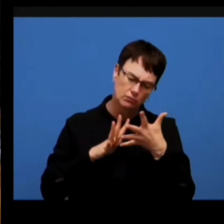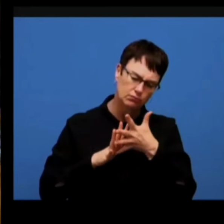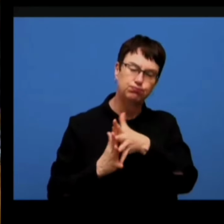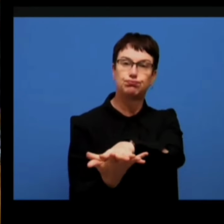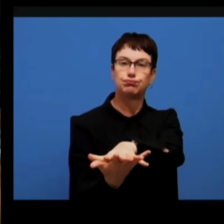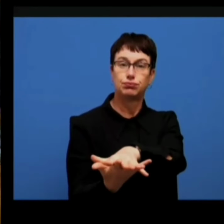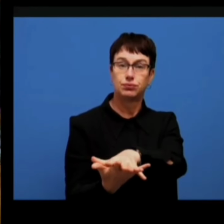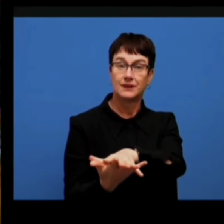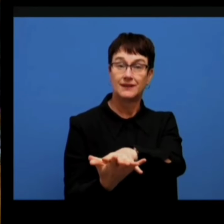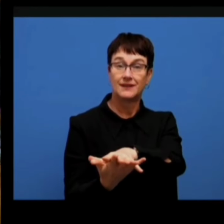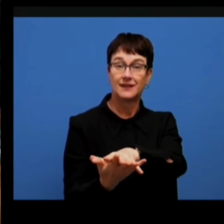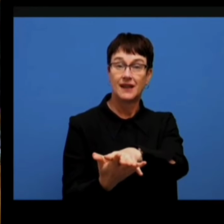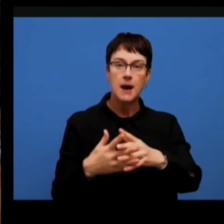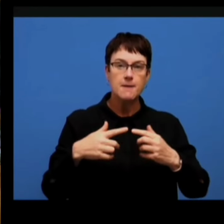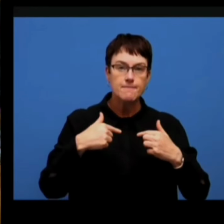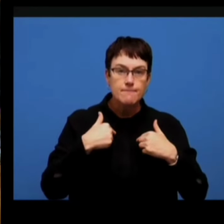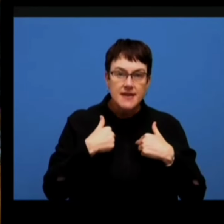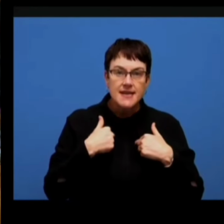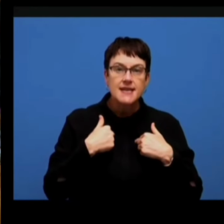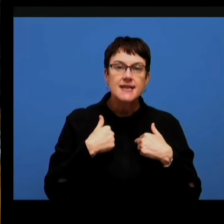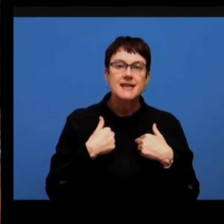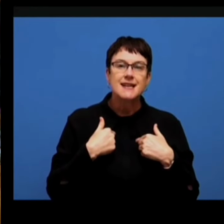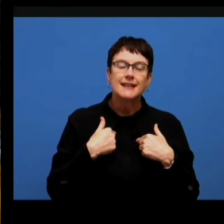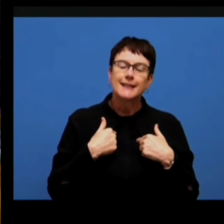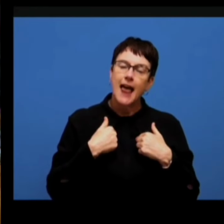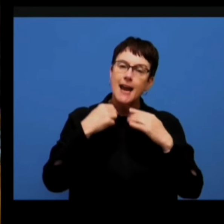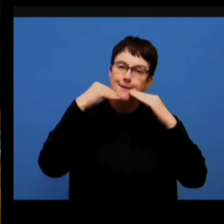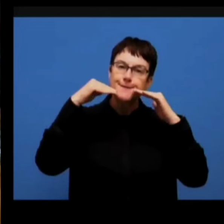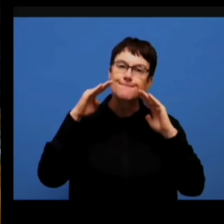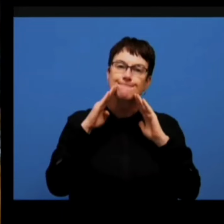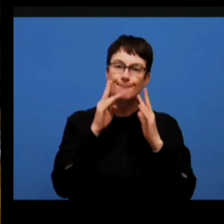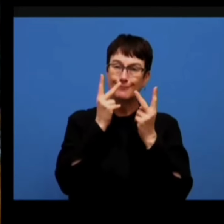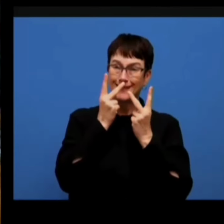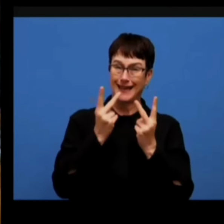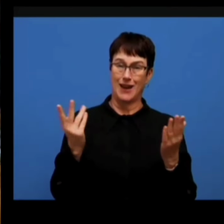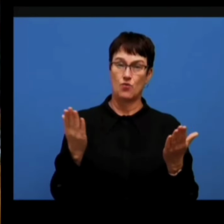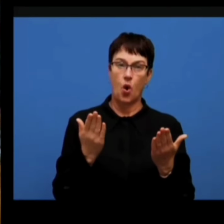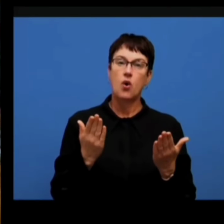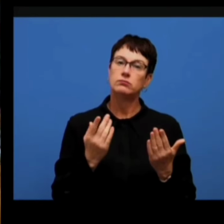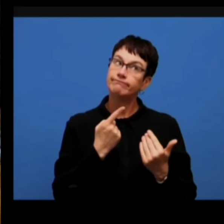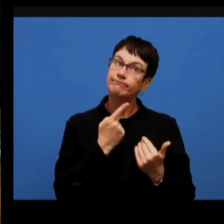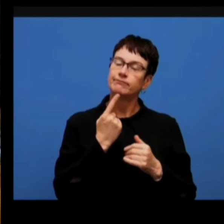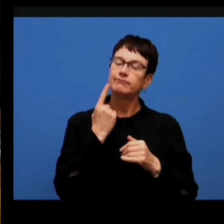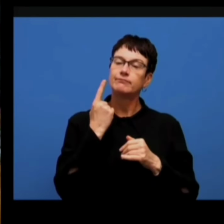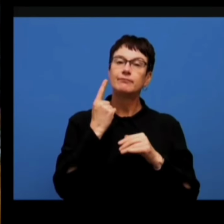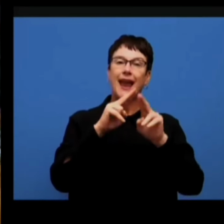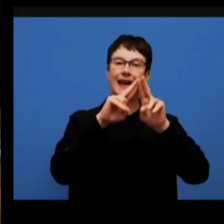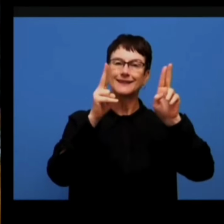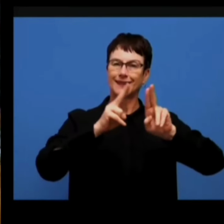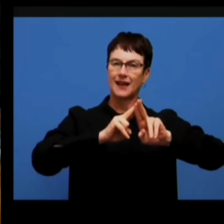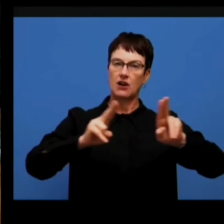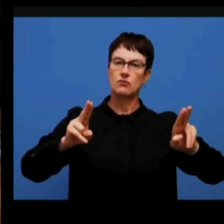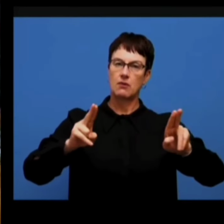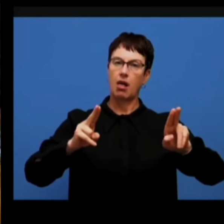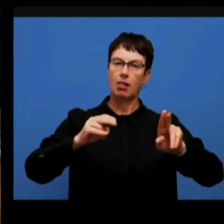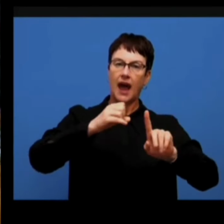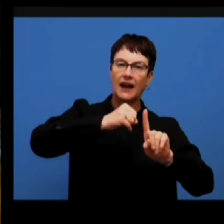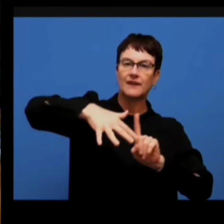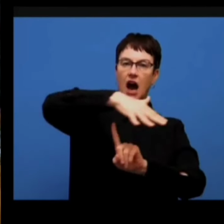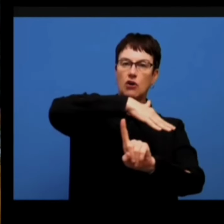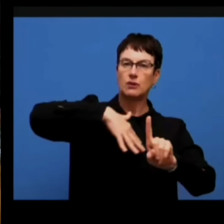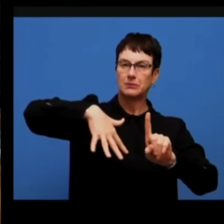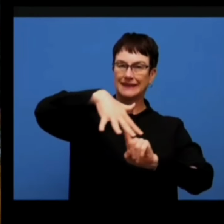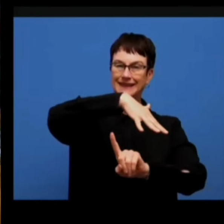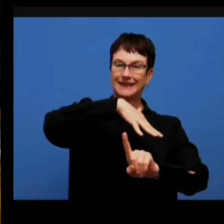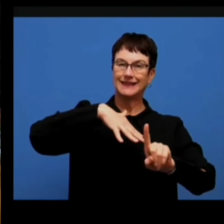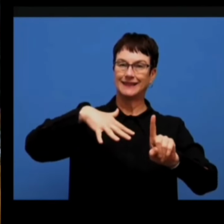1325, which demanded the inclusion of women in conflict resolutions and peace building, the